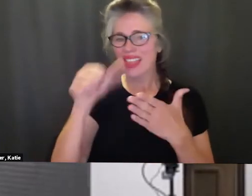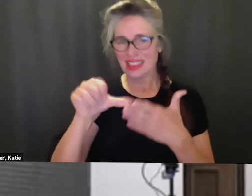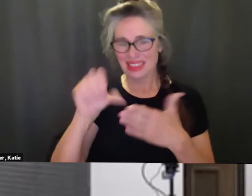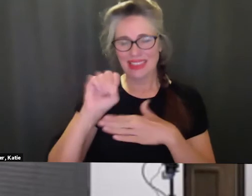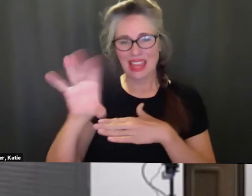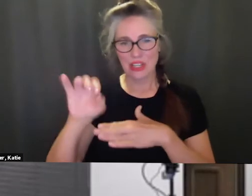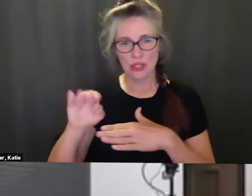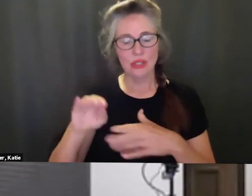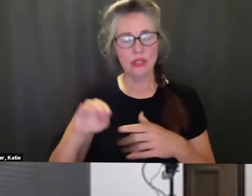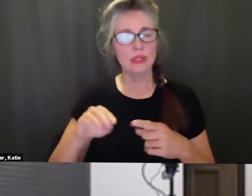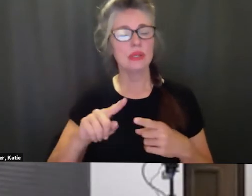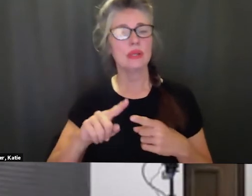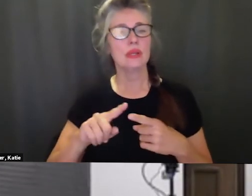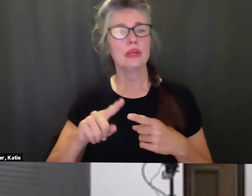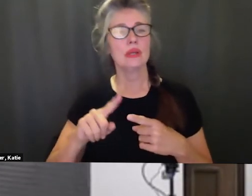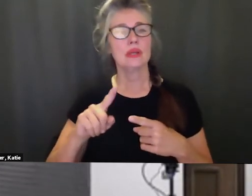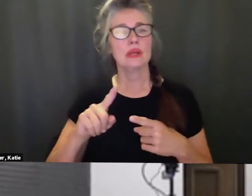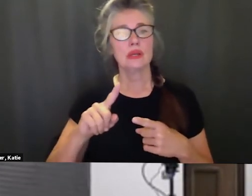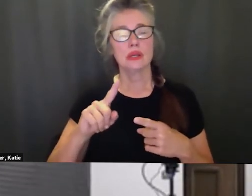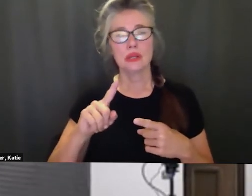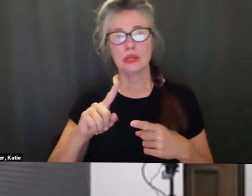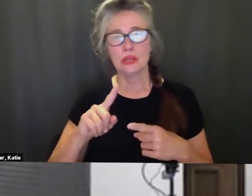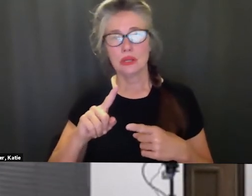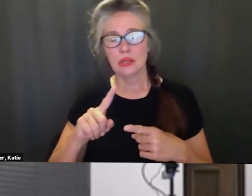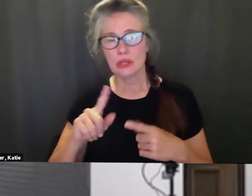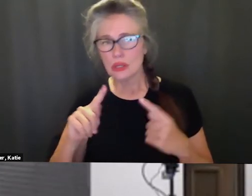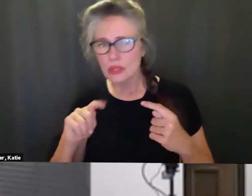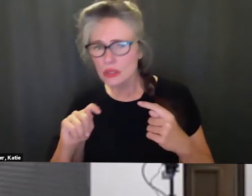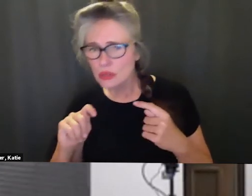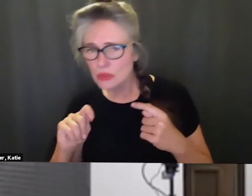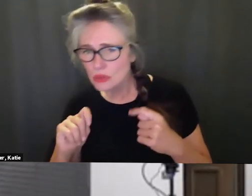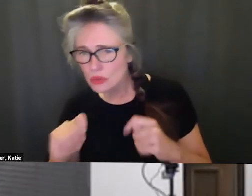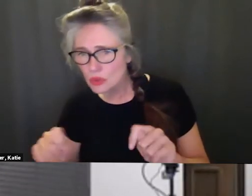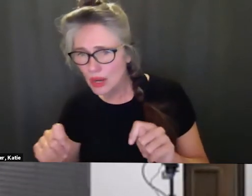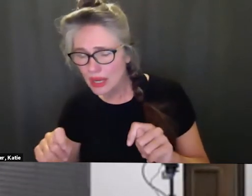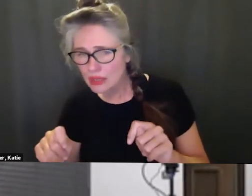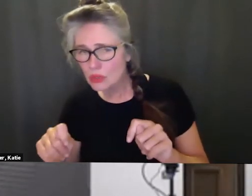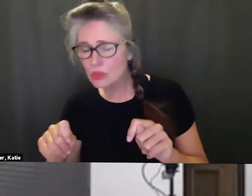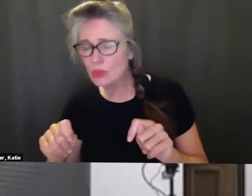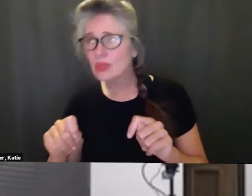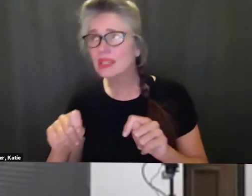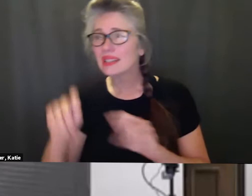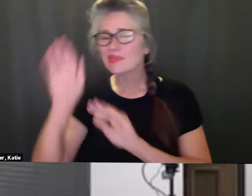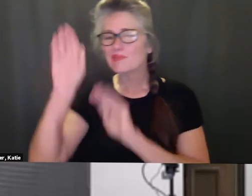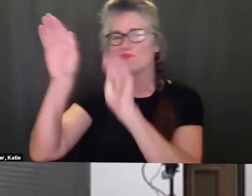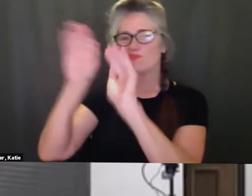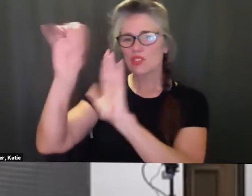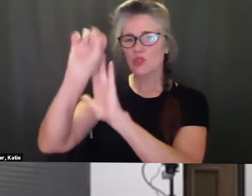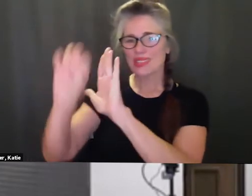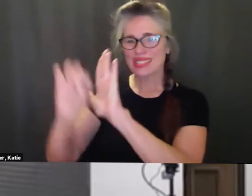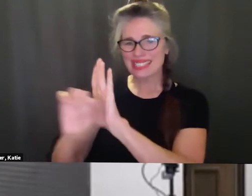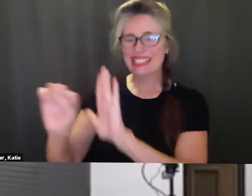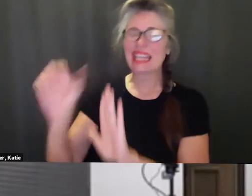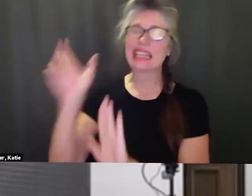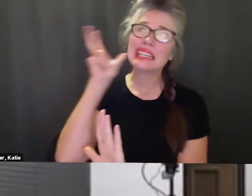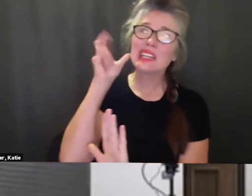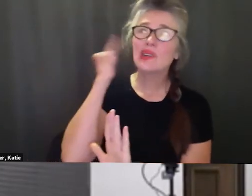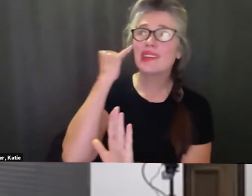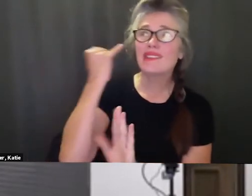others to take to the state, and we're waiting to hear on whether or not that's going to happen.